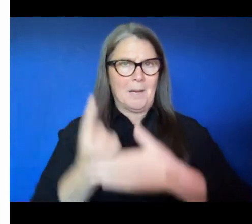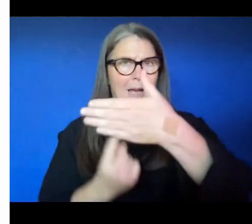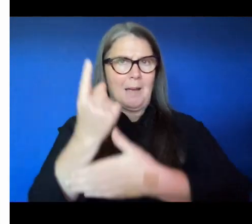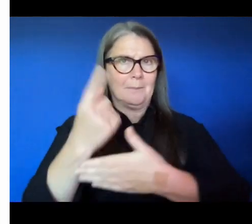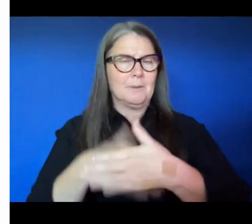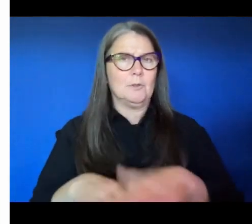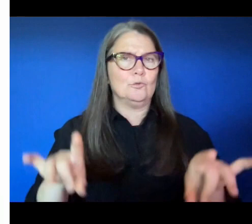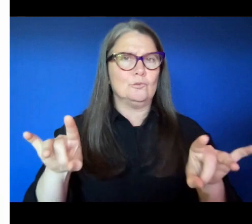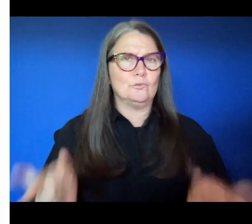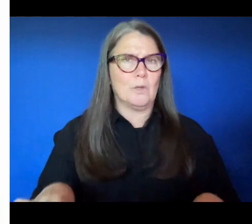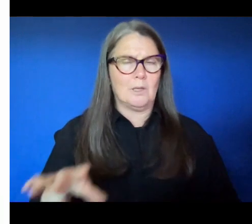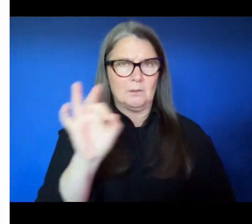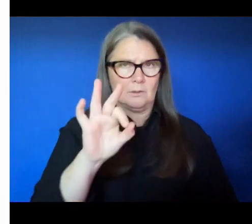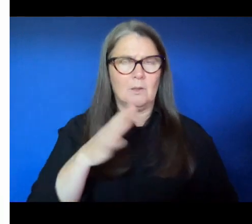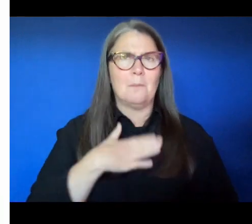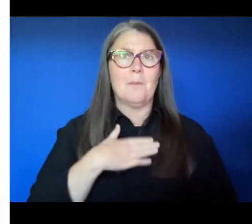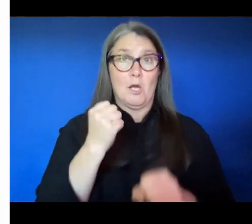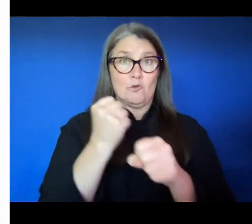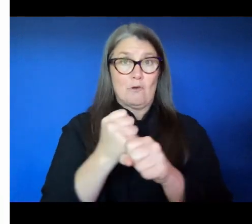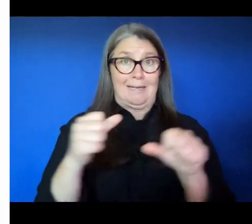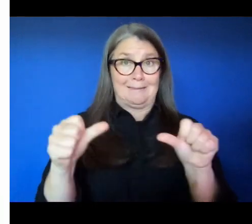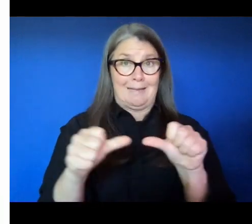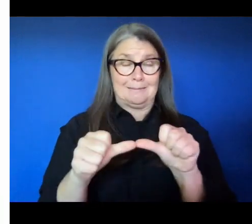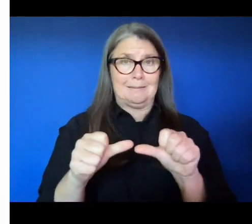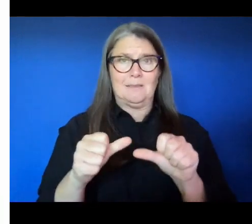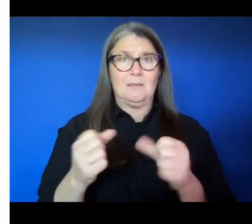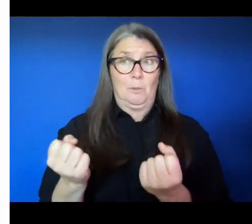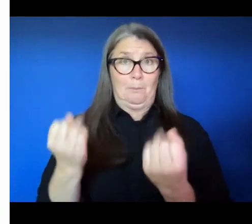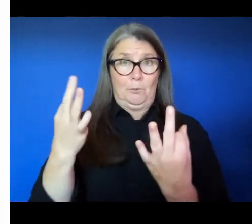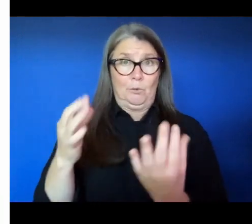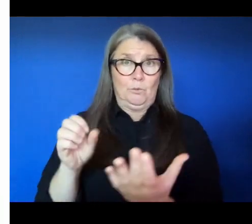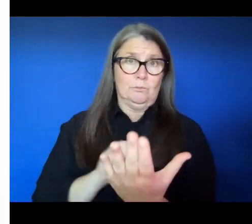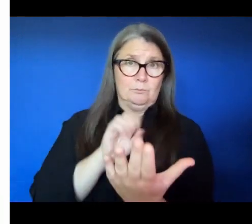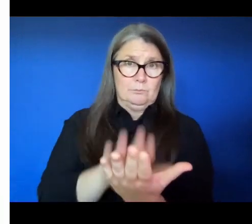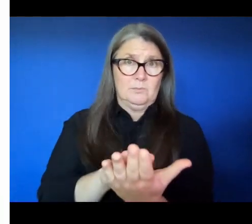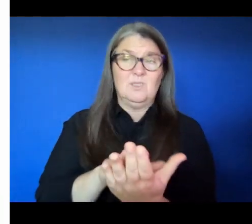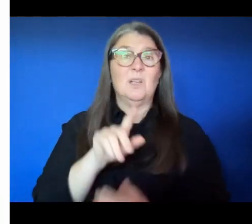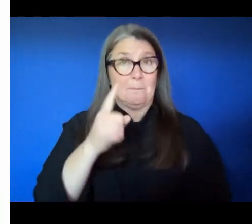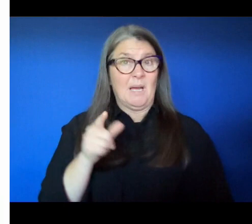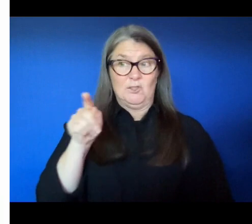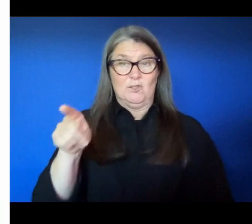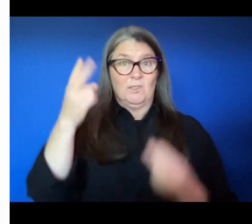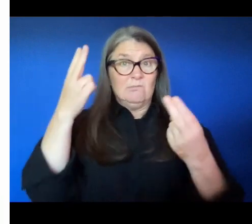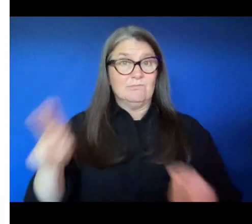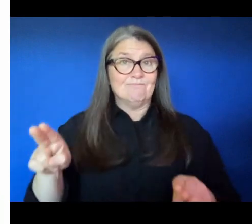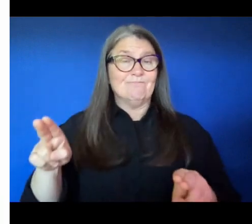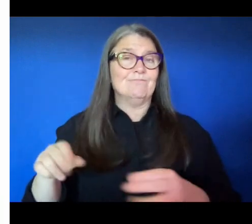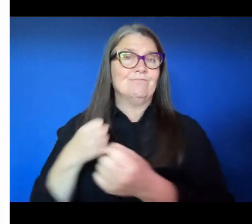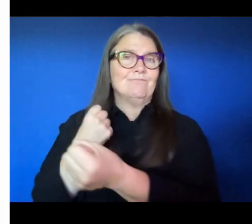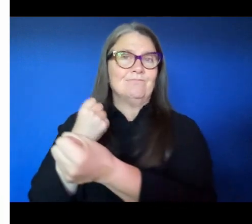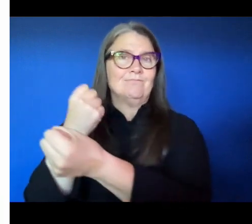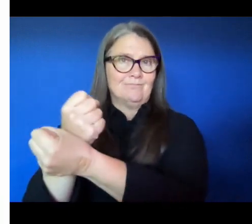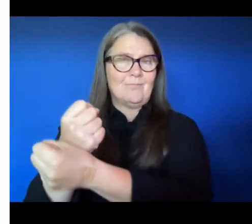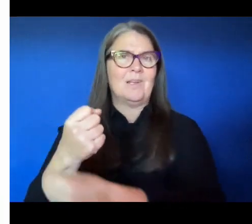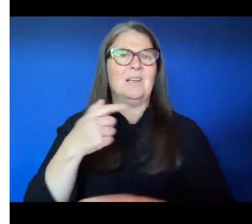I know that my great aunt, for example, is not there, but she certainly died in custody after being sent to Palm